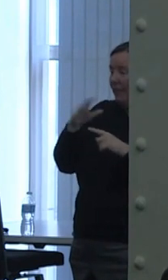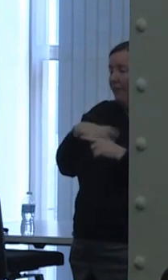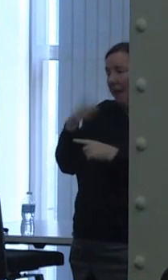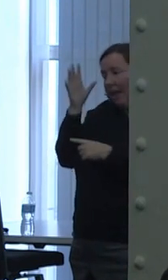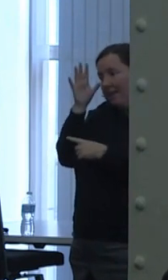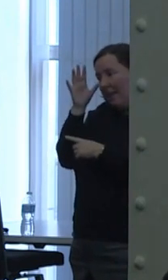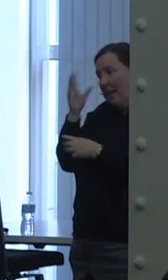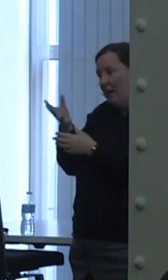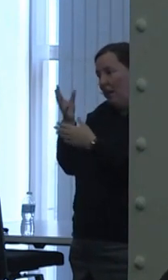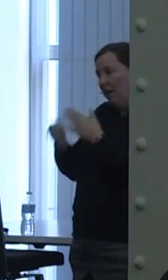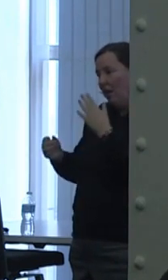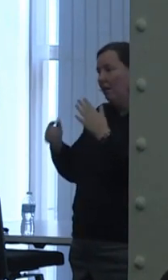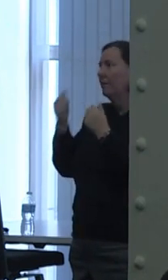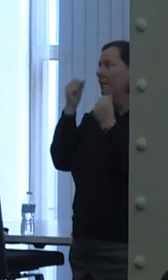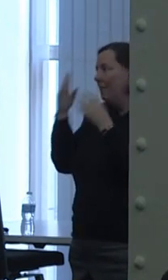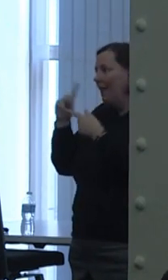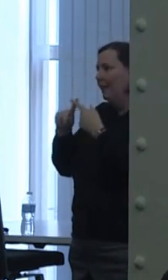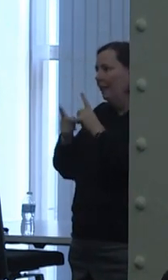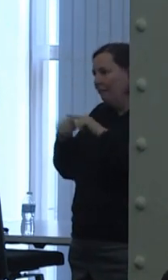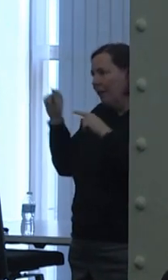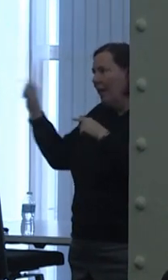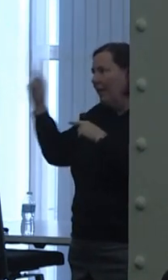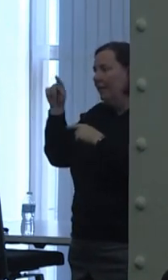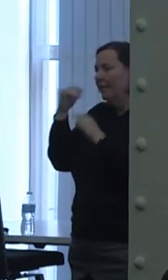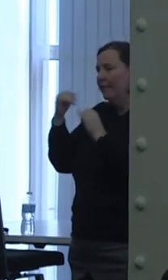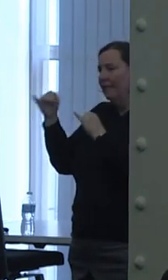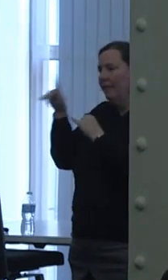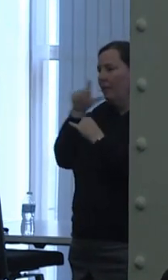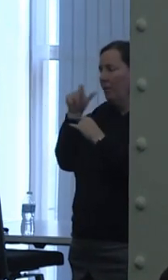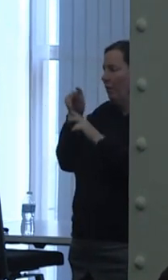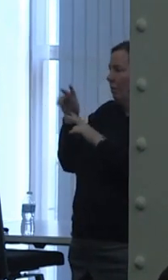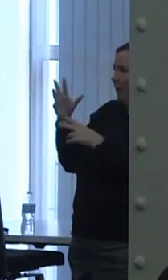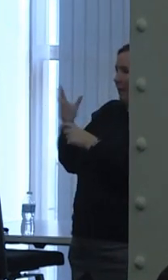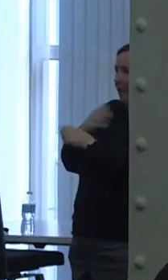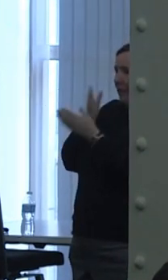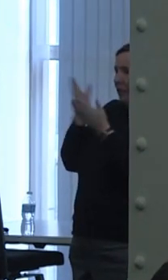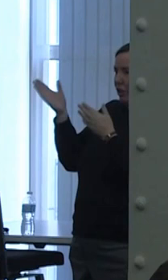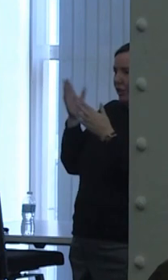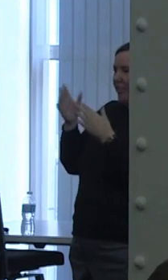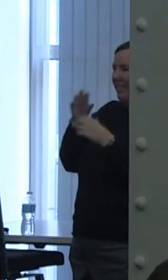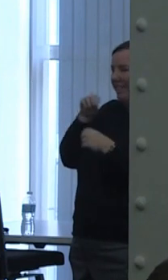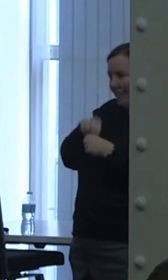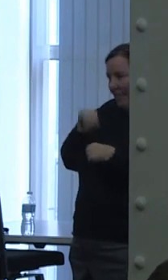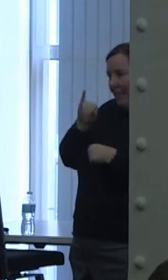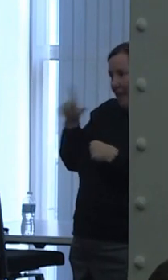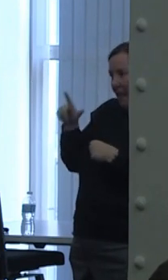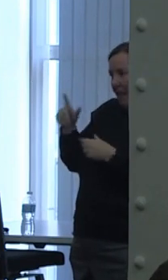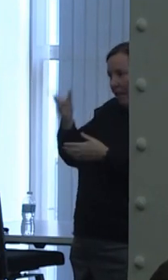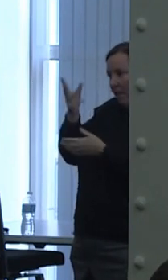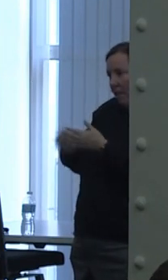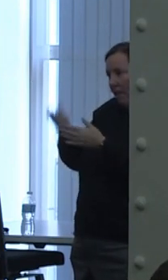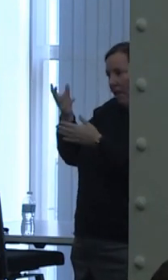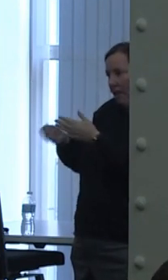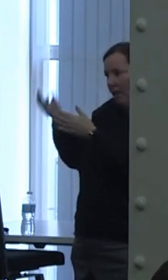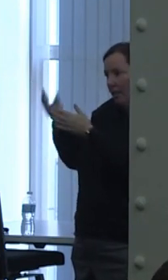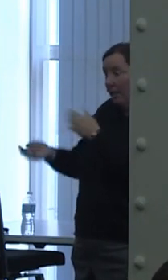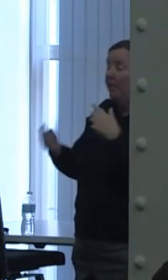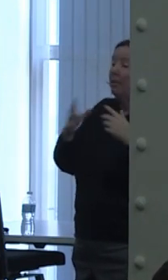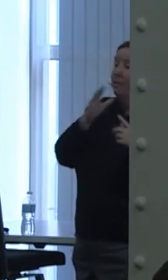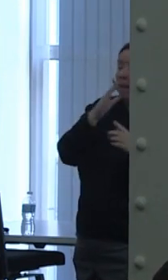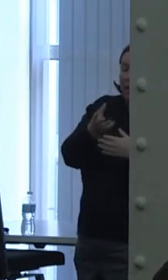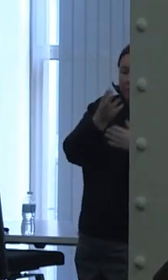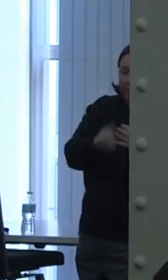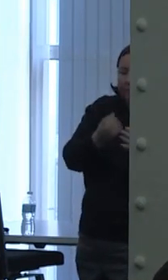a number of colleagues and individuals who were receiving services at the IL. And my mom lost